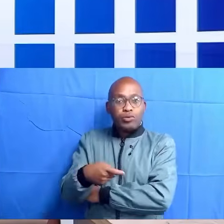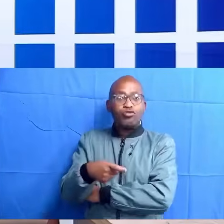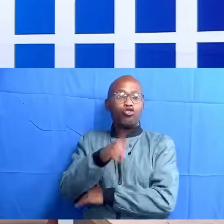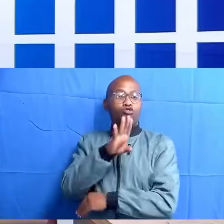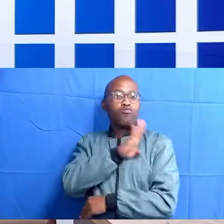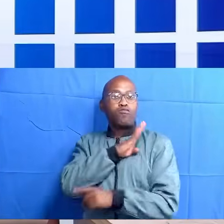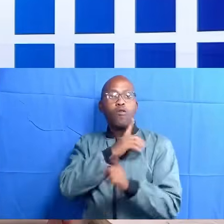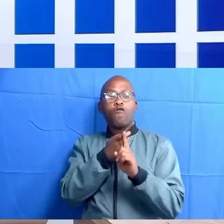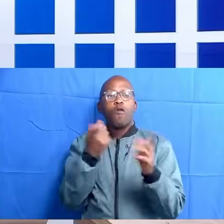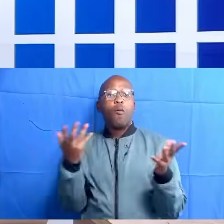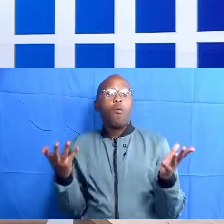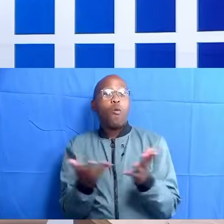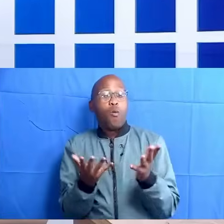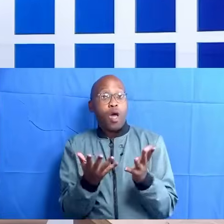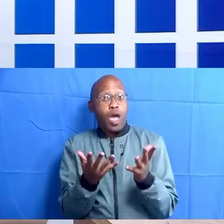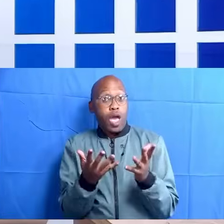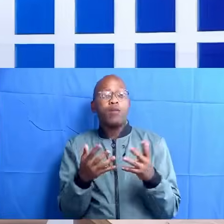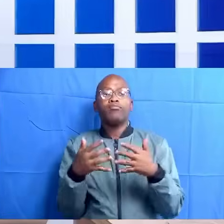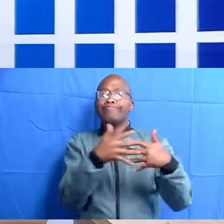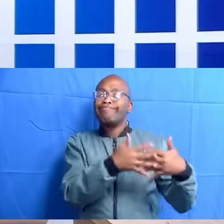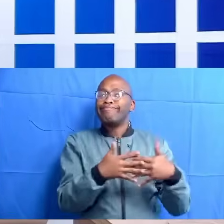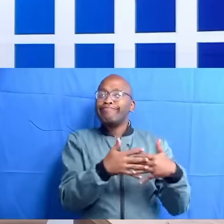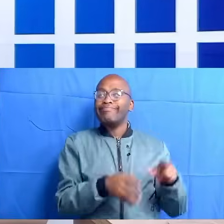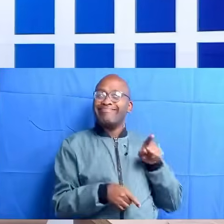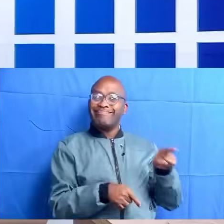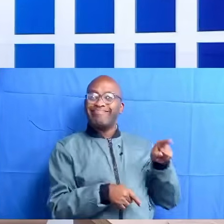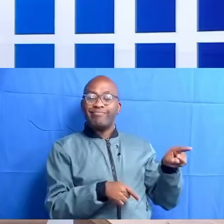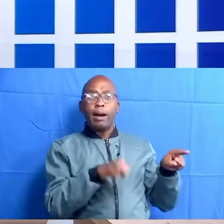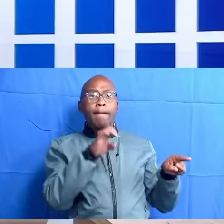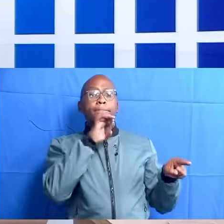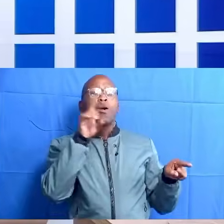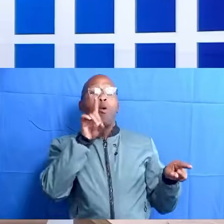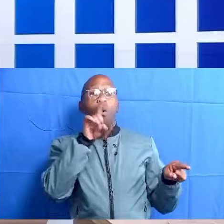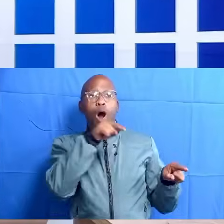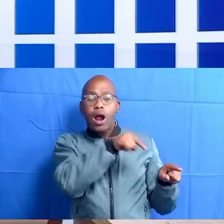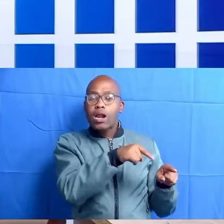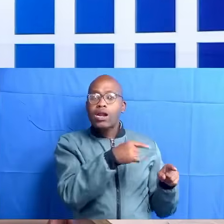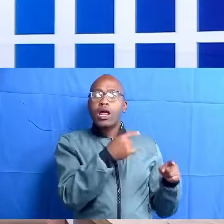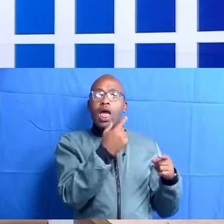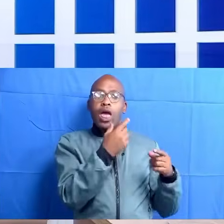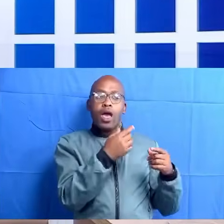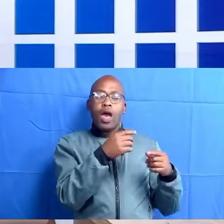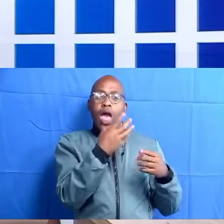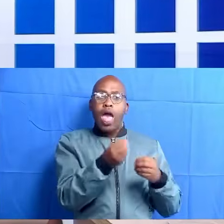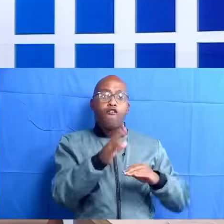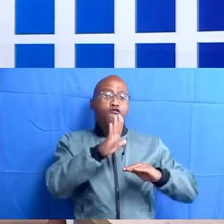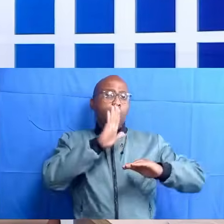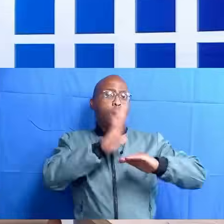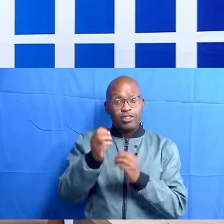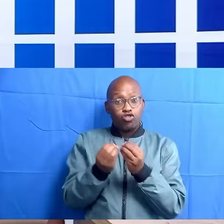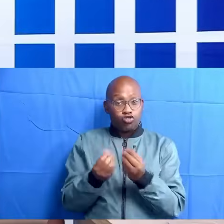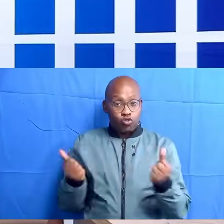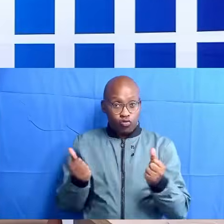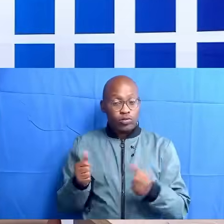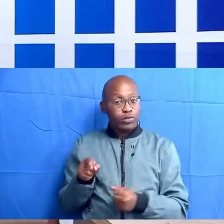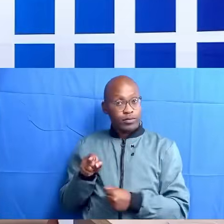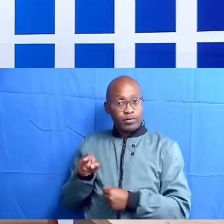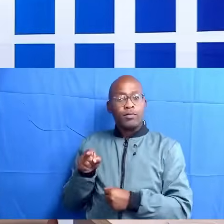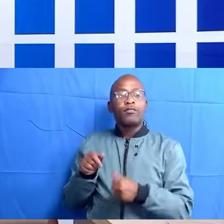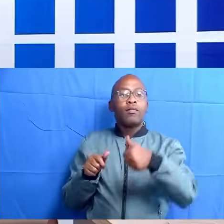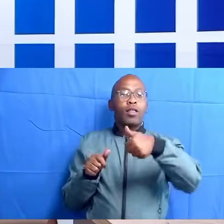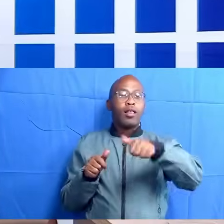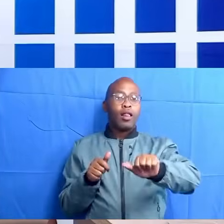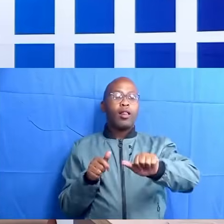3,500 Marines. So it means now there will be more weapons, there will be more technological weapons.